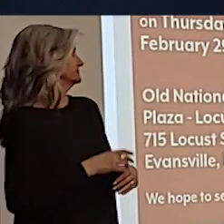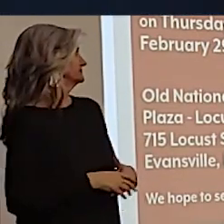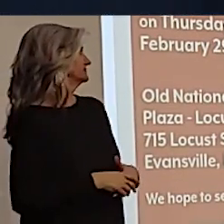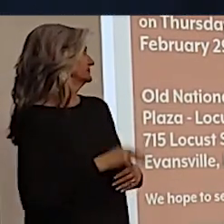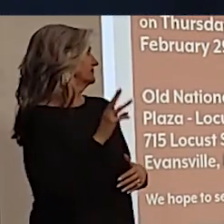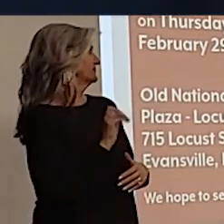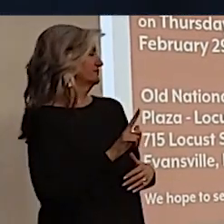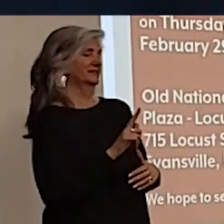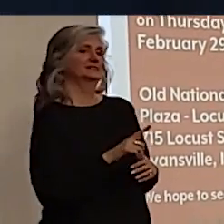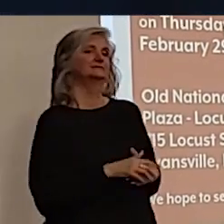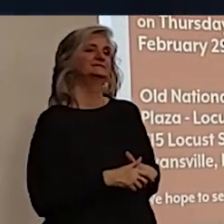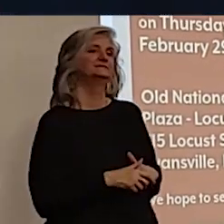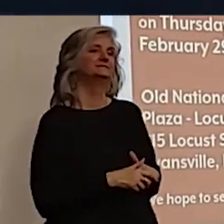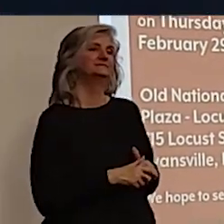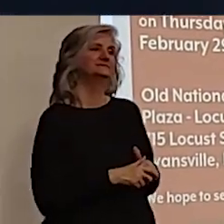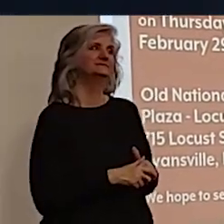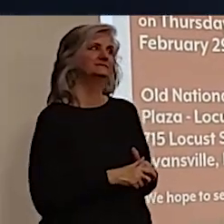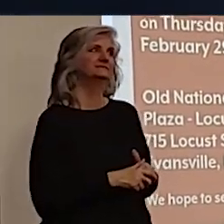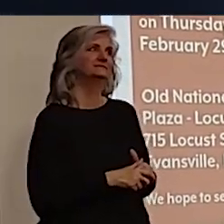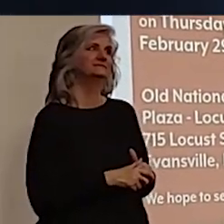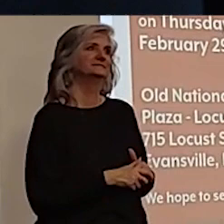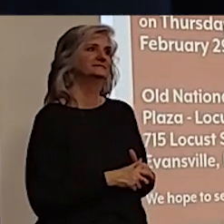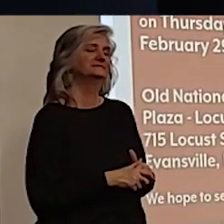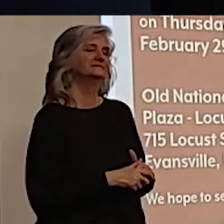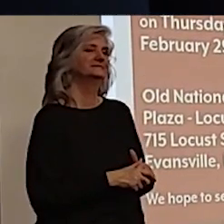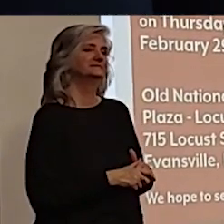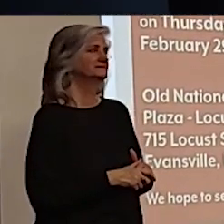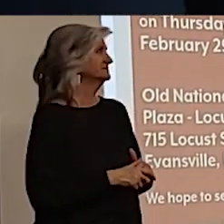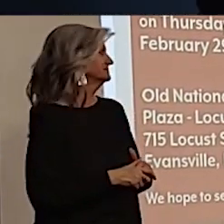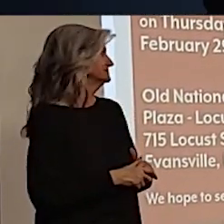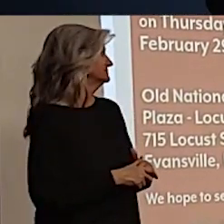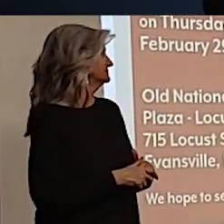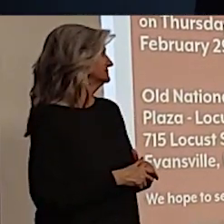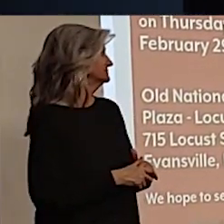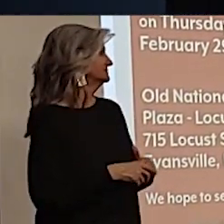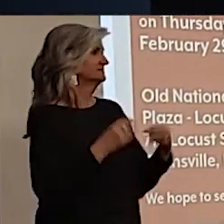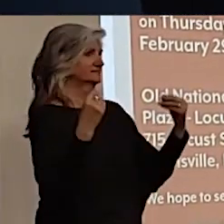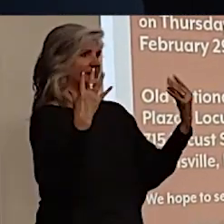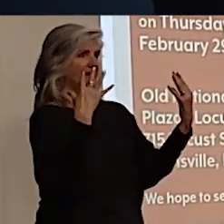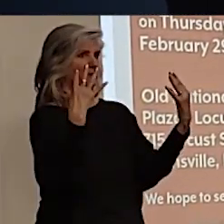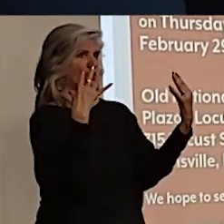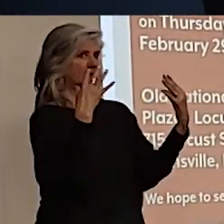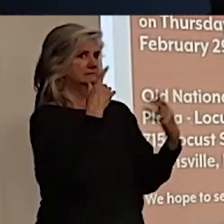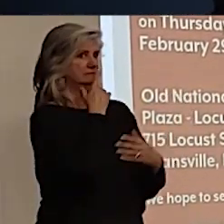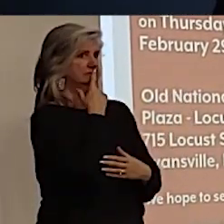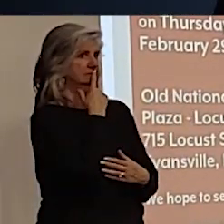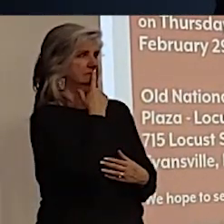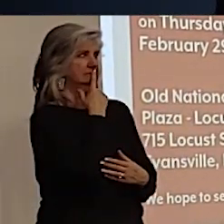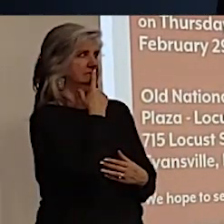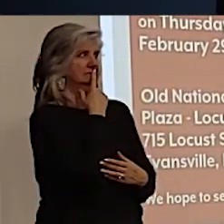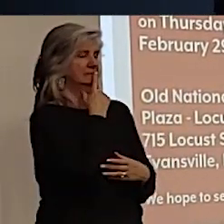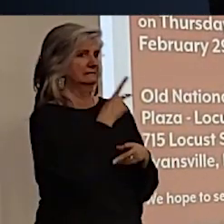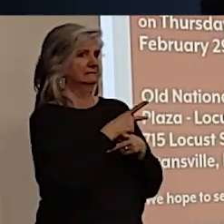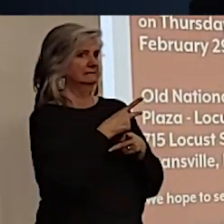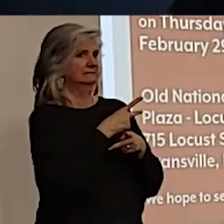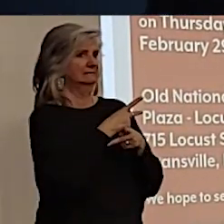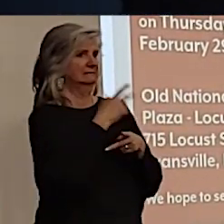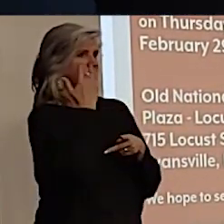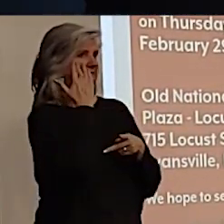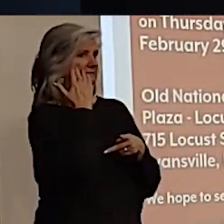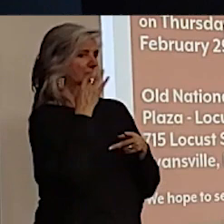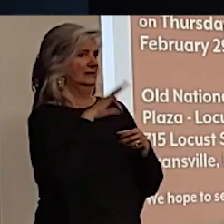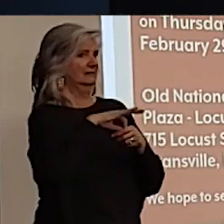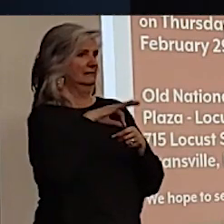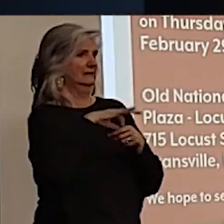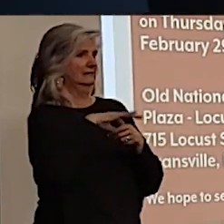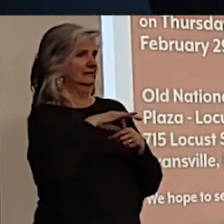Well, I see them on camera here in quite a few places, so I need to be careful. And I know there's also elected officials